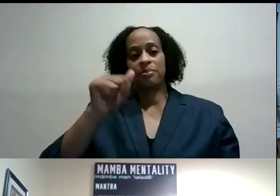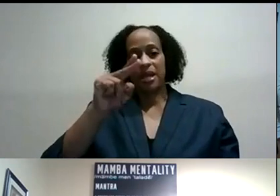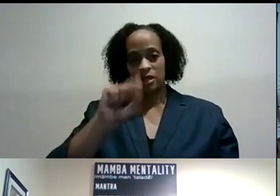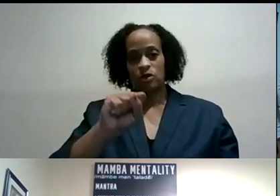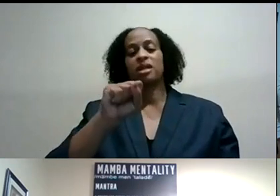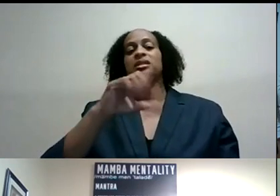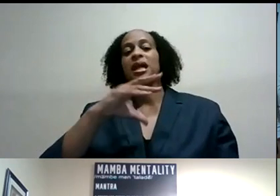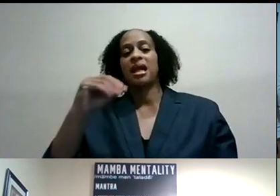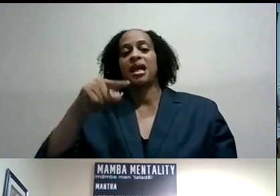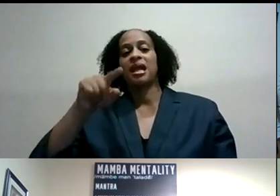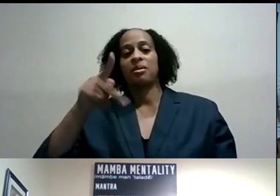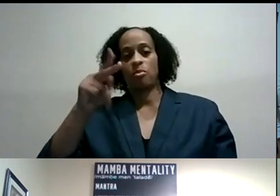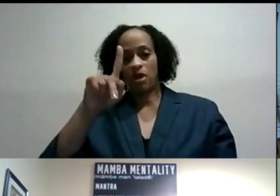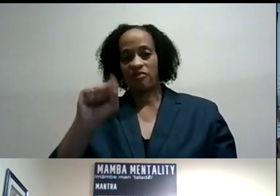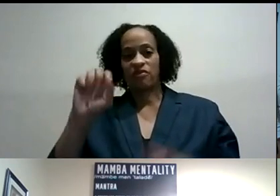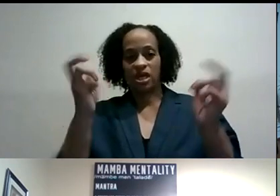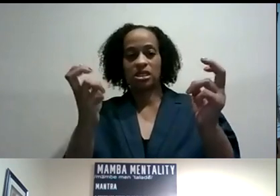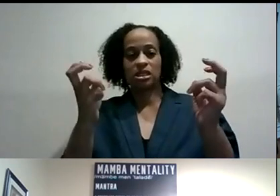out clearly.